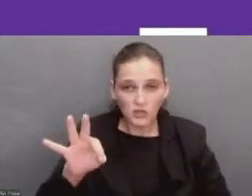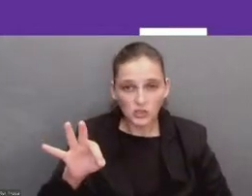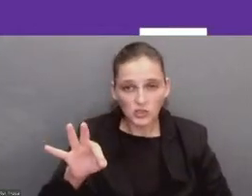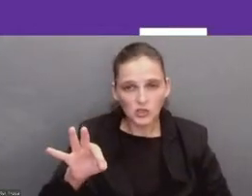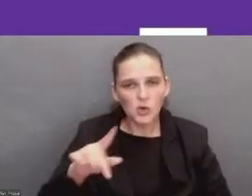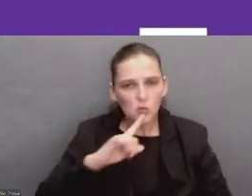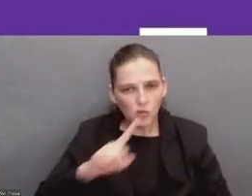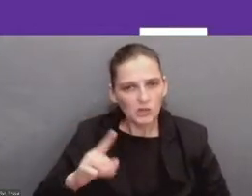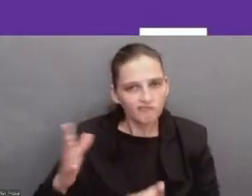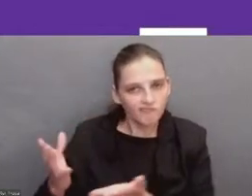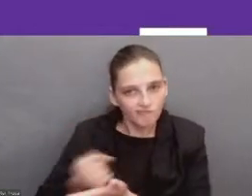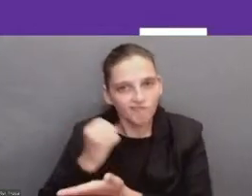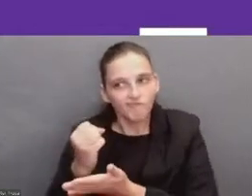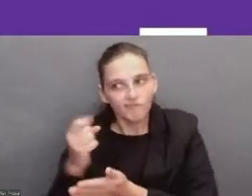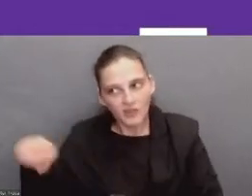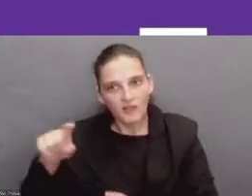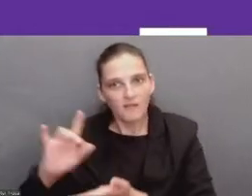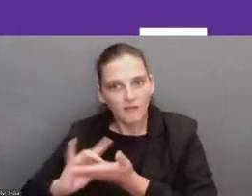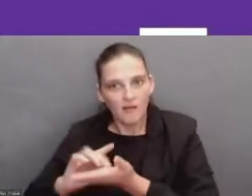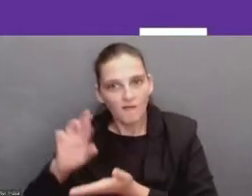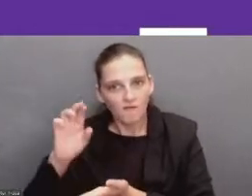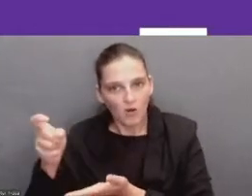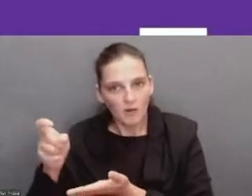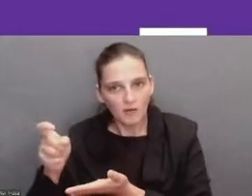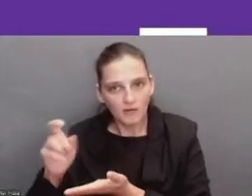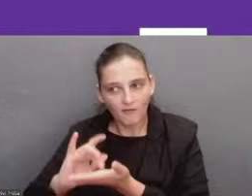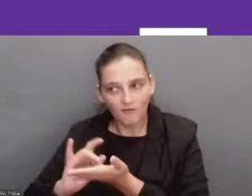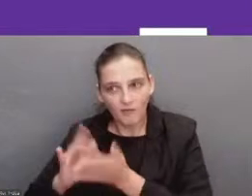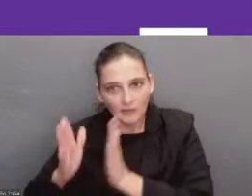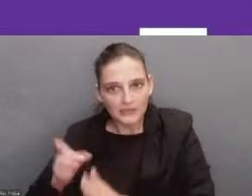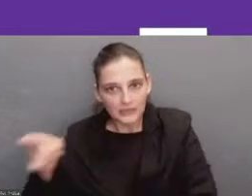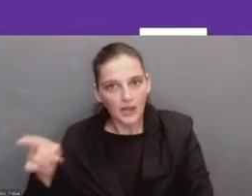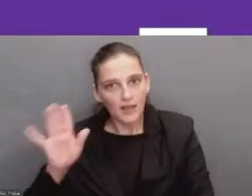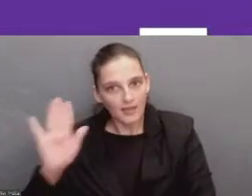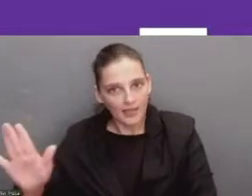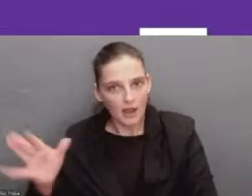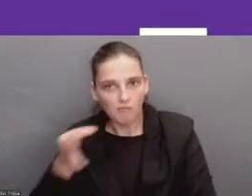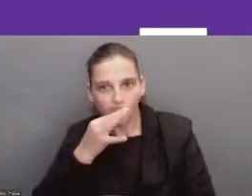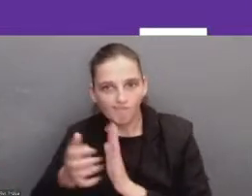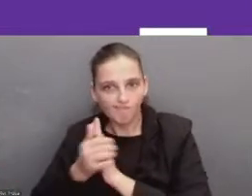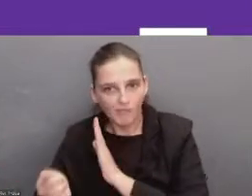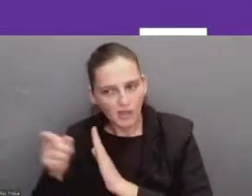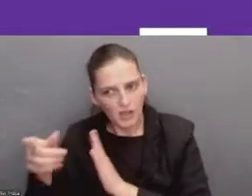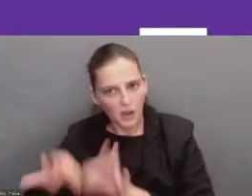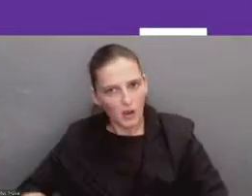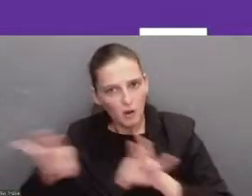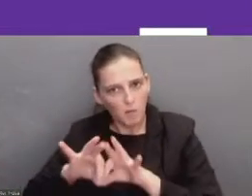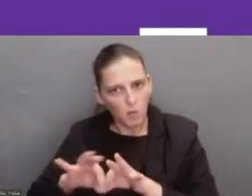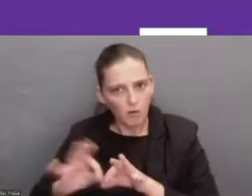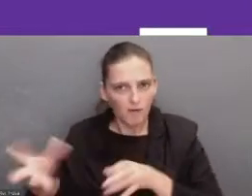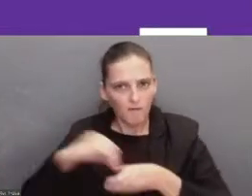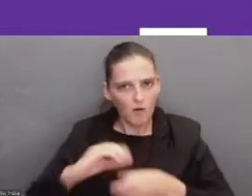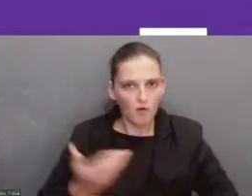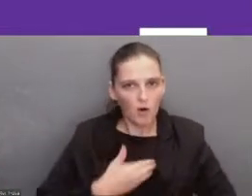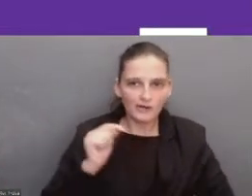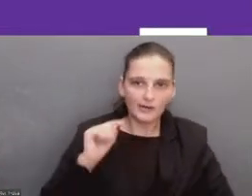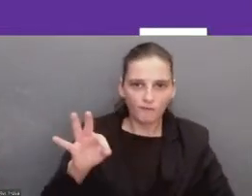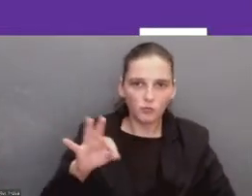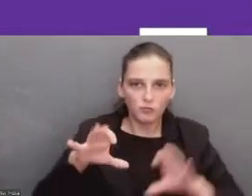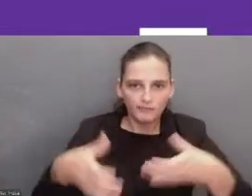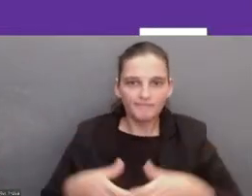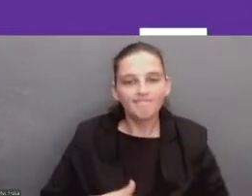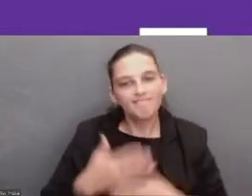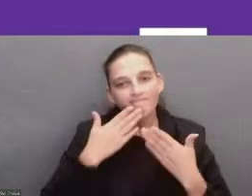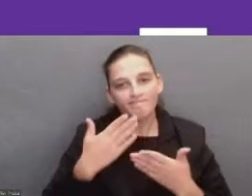expertise as critical members of the healthcare team. Thank you for your consideration of our recommendations.